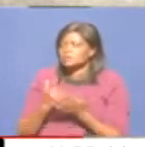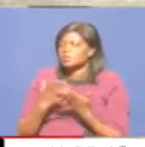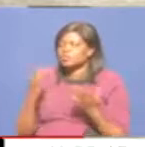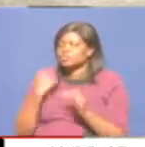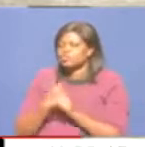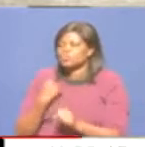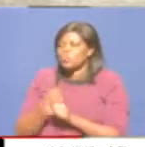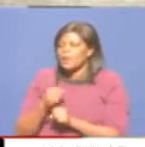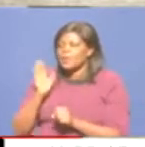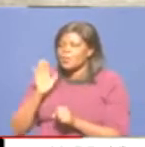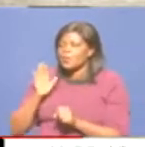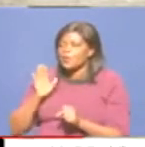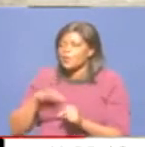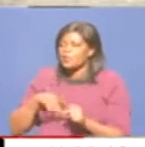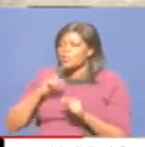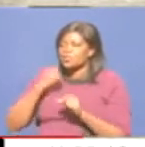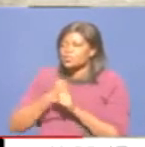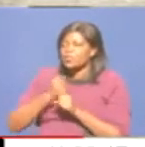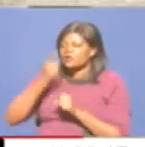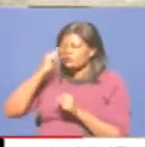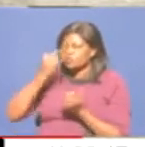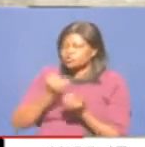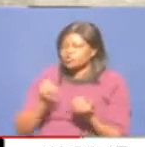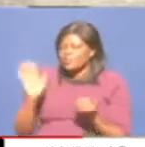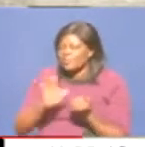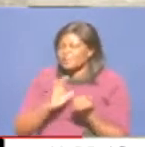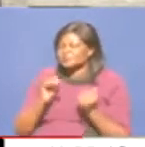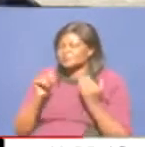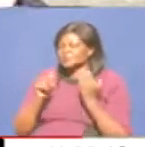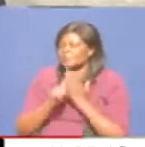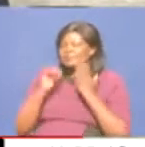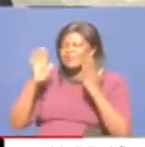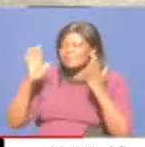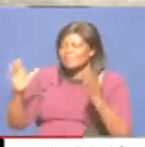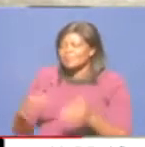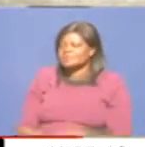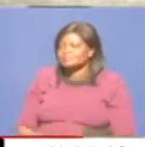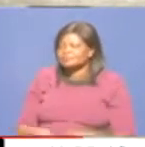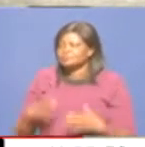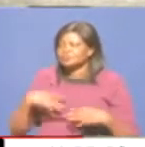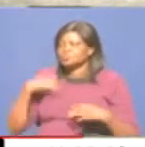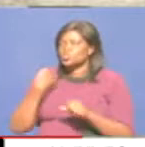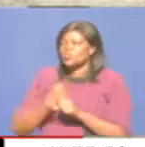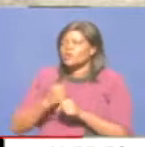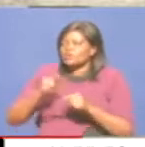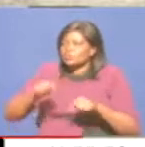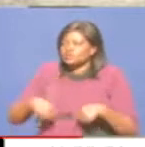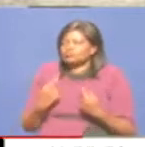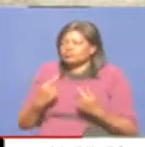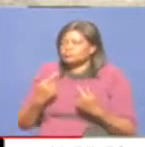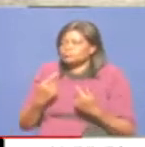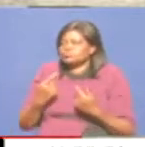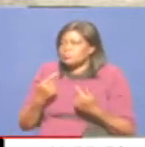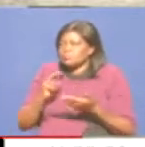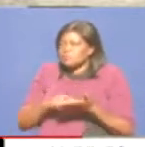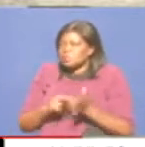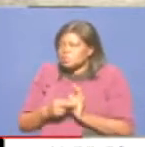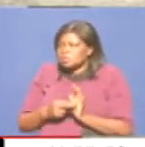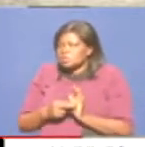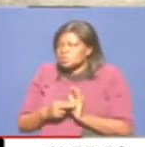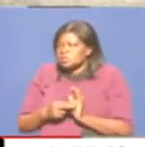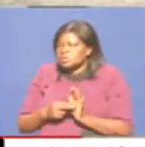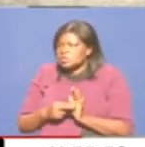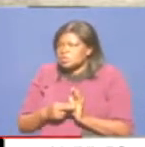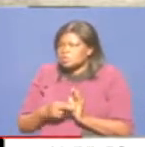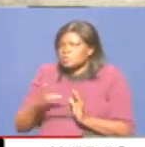to toil for her children is a hero. Okay. That person who goes to toil for herself is a hero. All right. So I